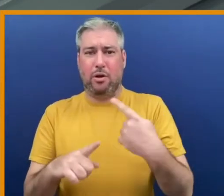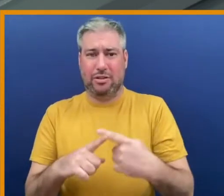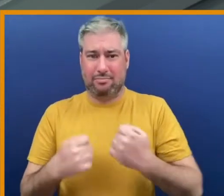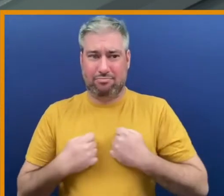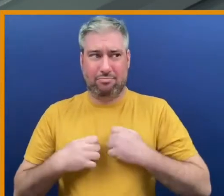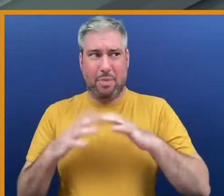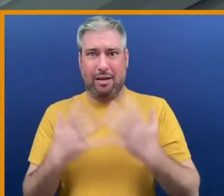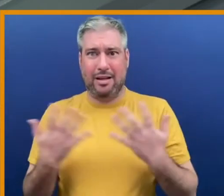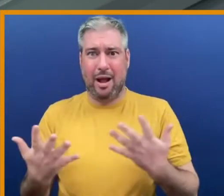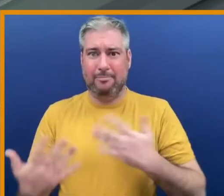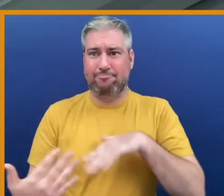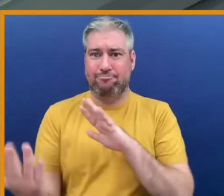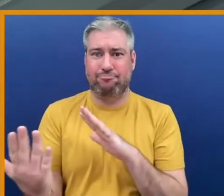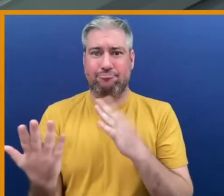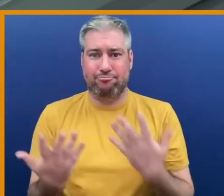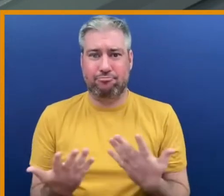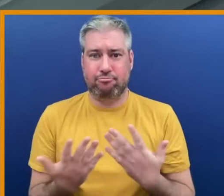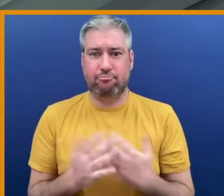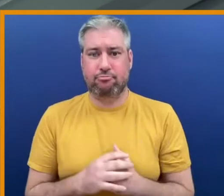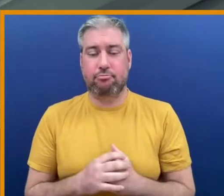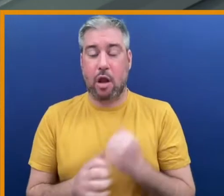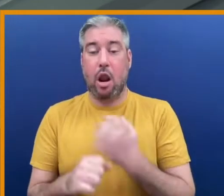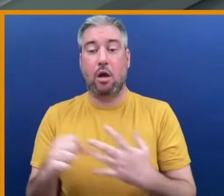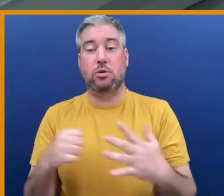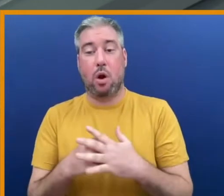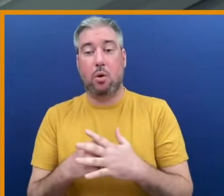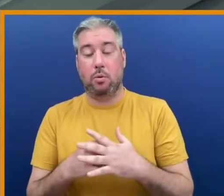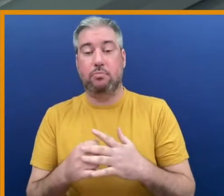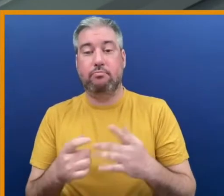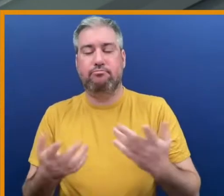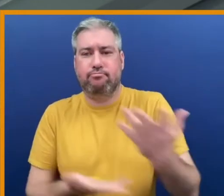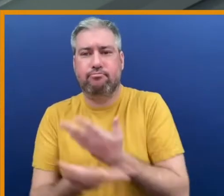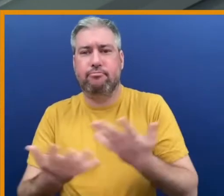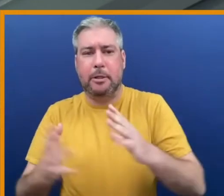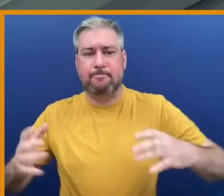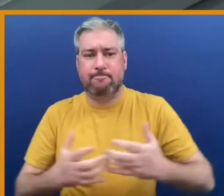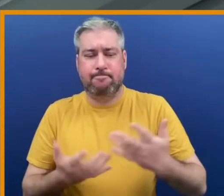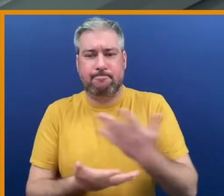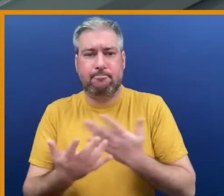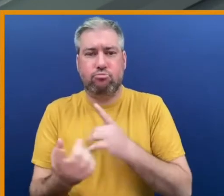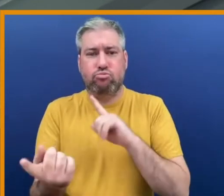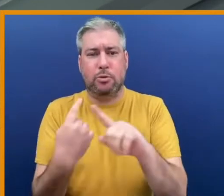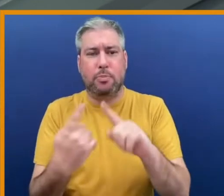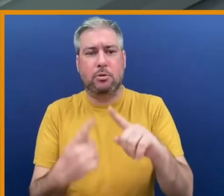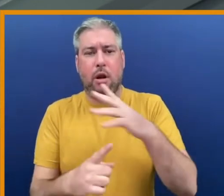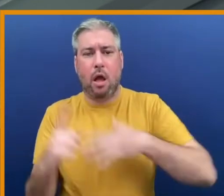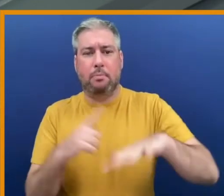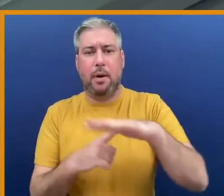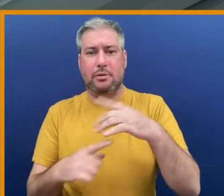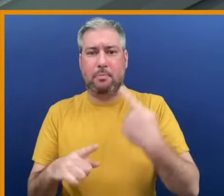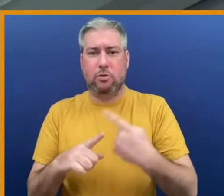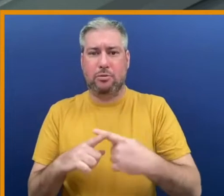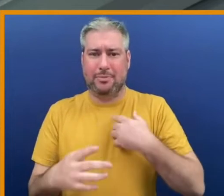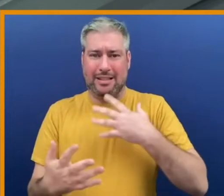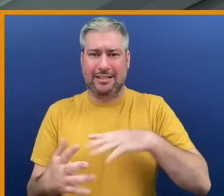emergency, we need nations to recognise the scale of the ecological emergency and commit to act fast. We rely